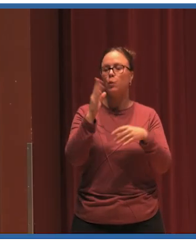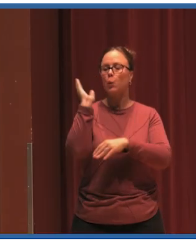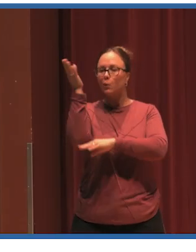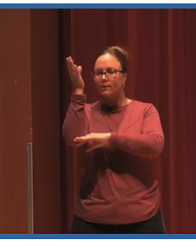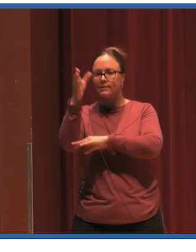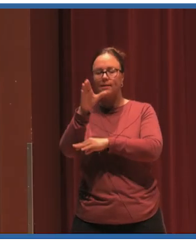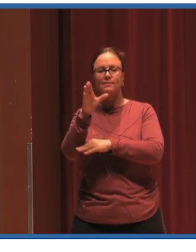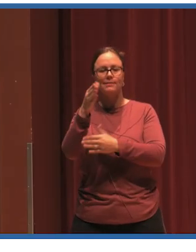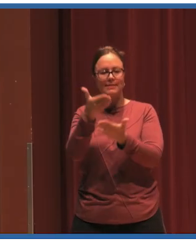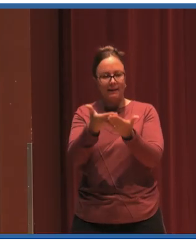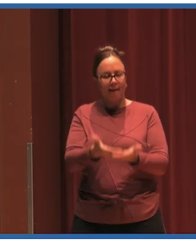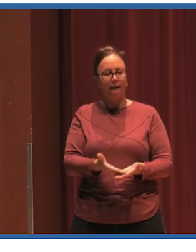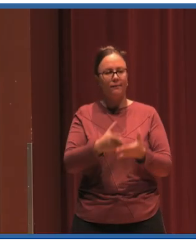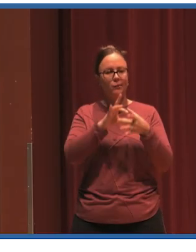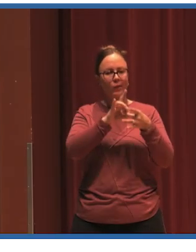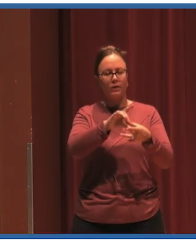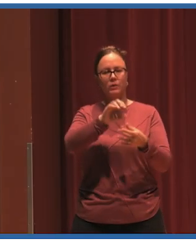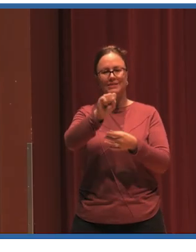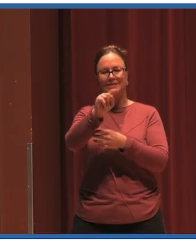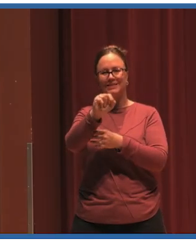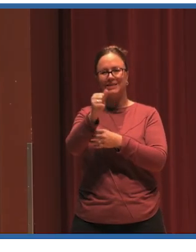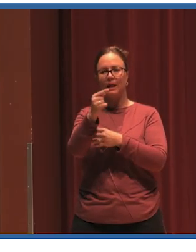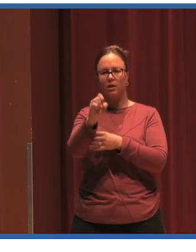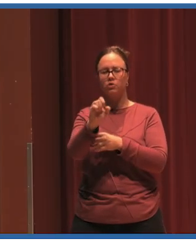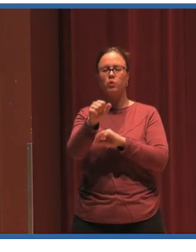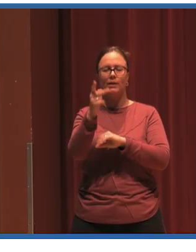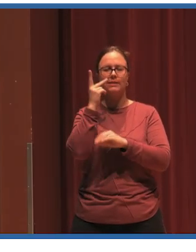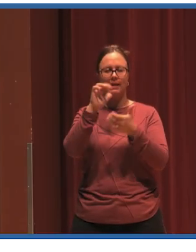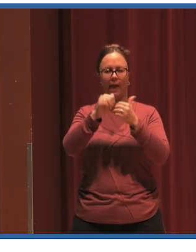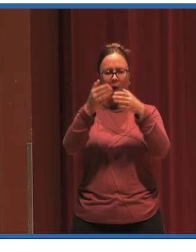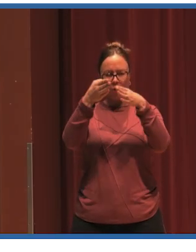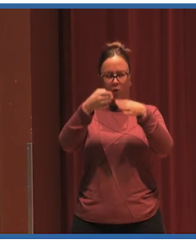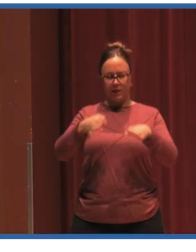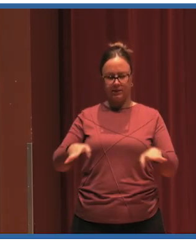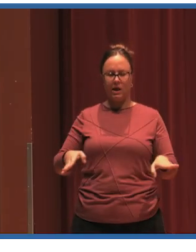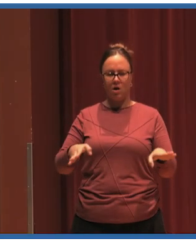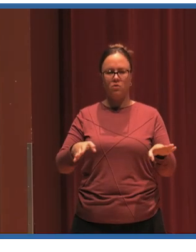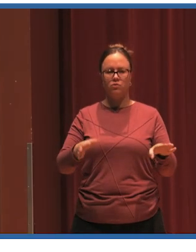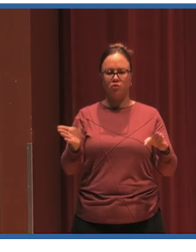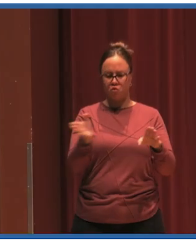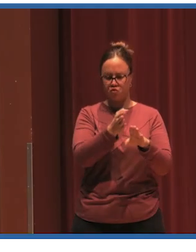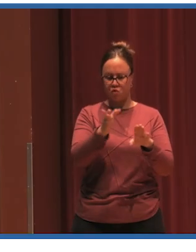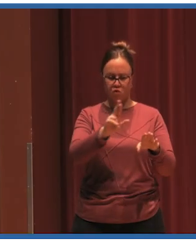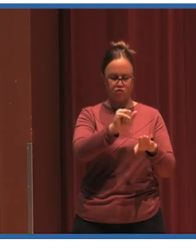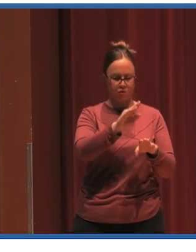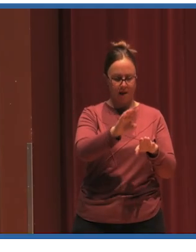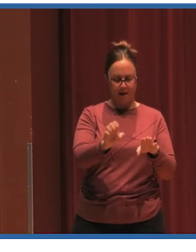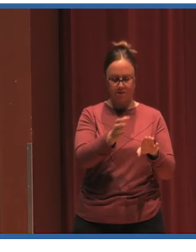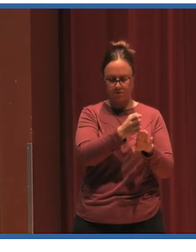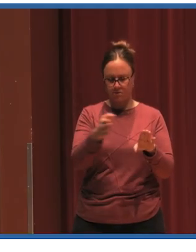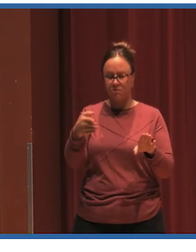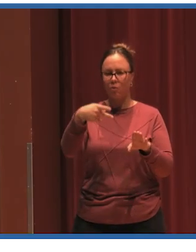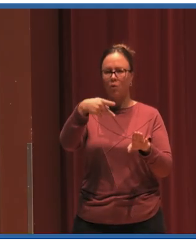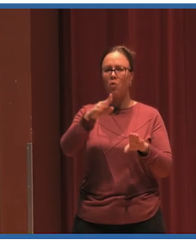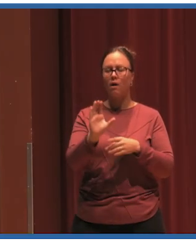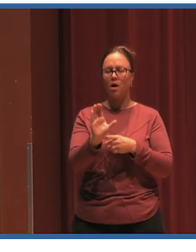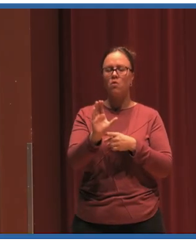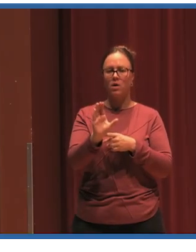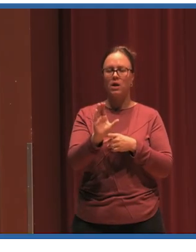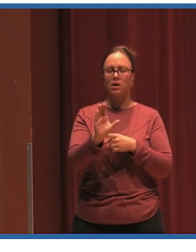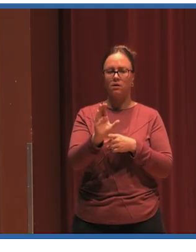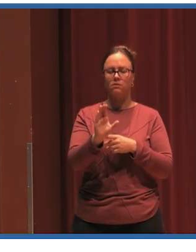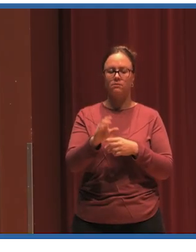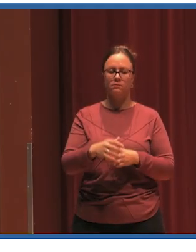on by stage, so you can see how this breaks down across race, ethnicity. In Polk County, you